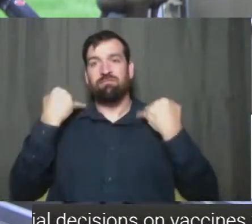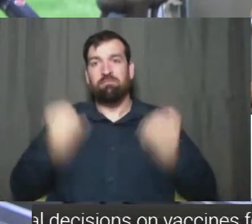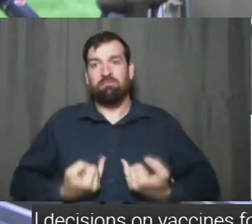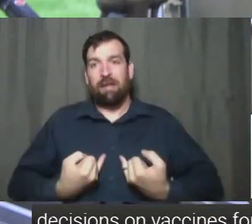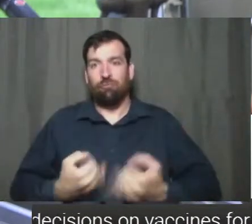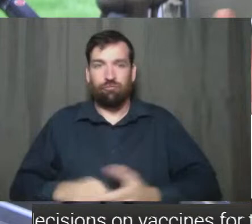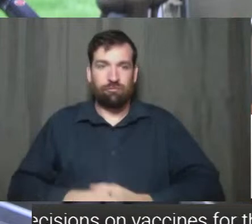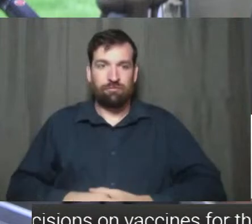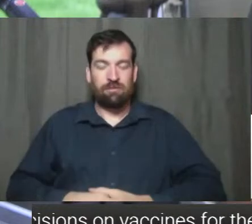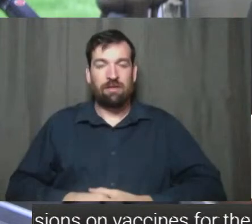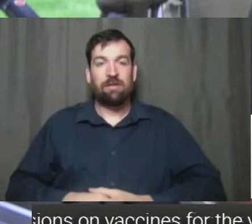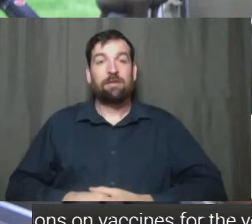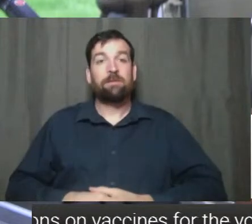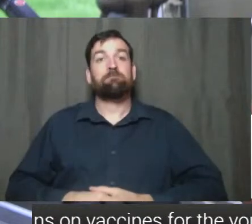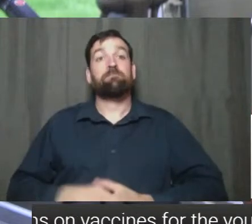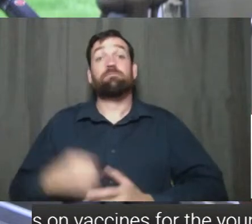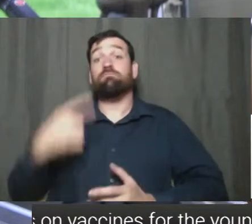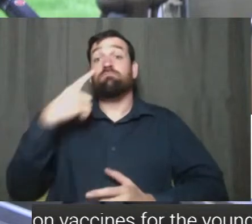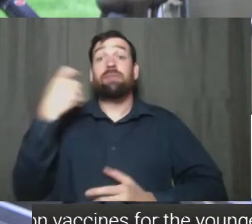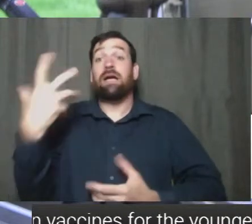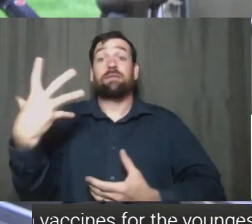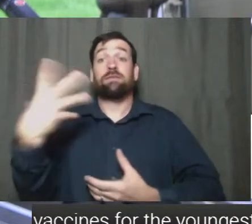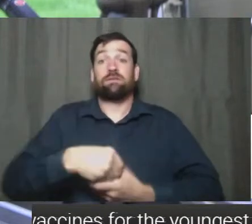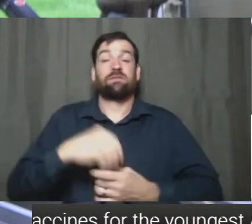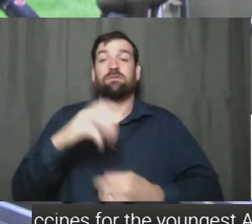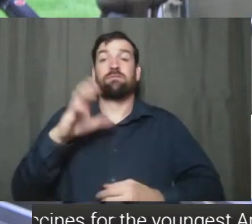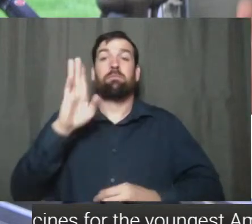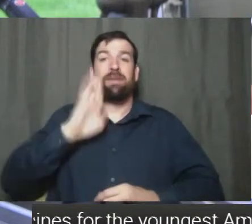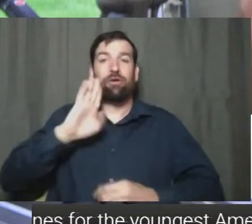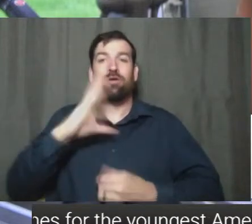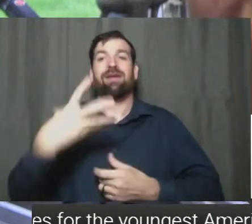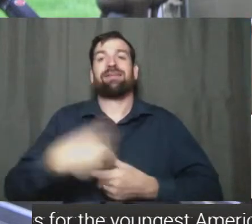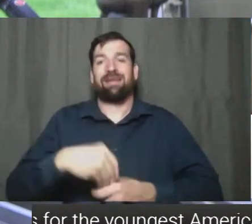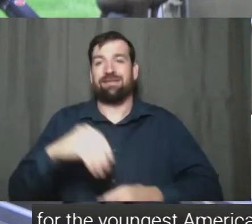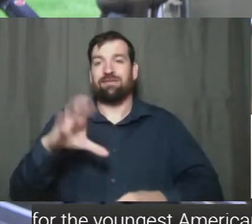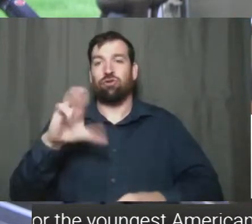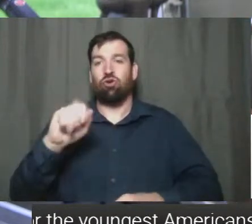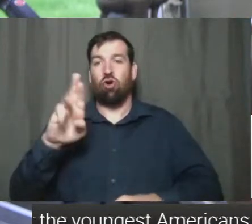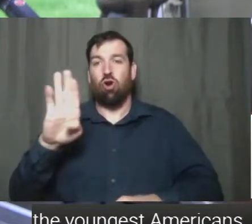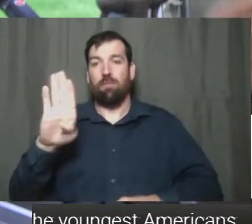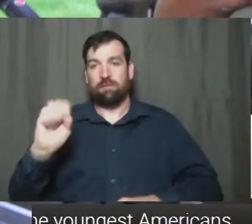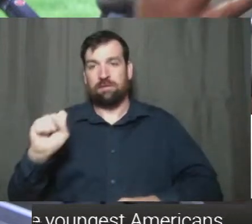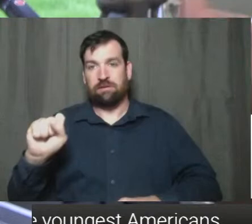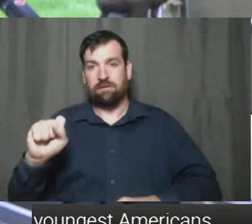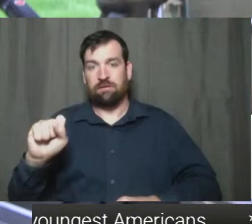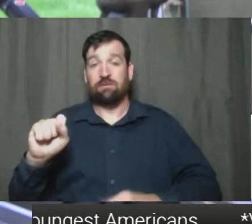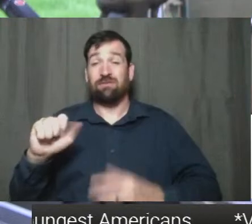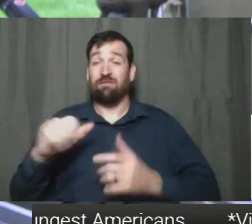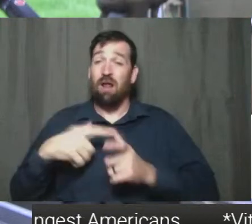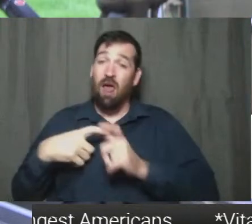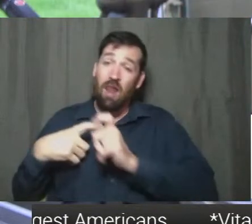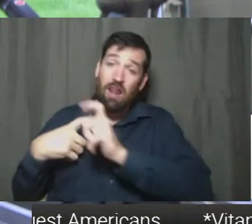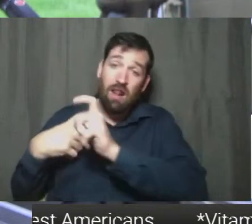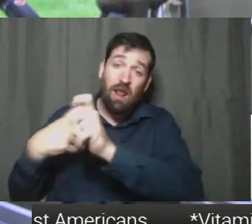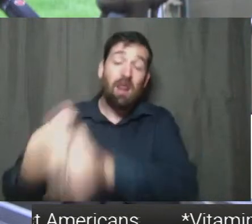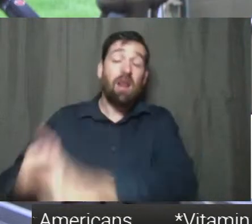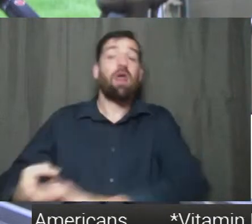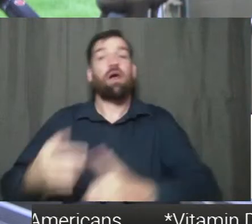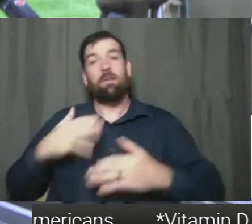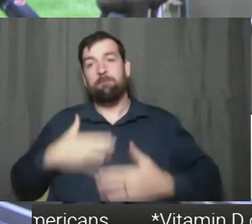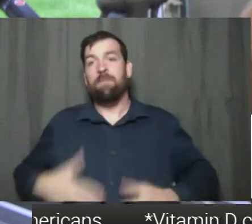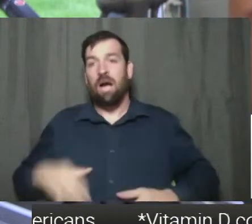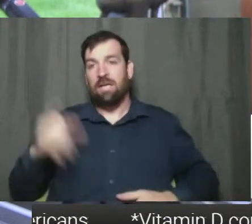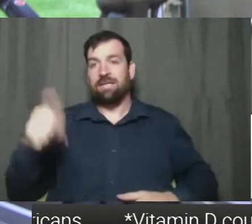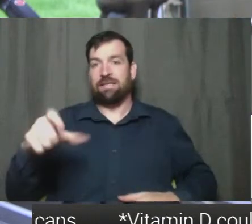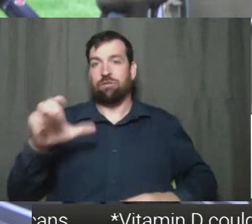said, that's because beer contains carbohydrates. And after a long strenuous bout of running, your body needs some carbohydrates right